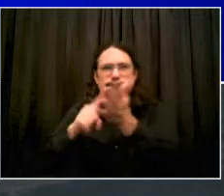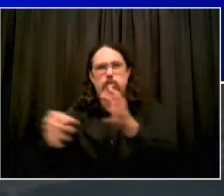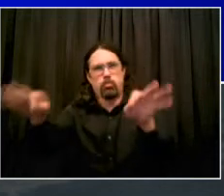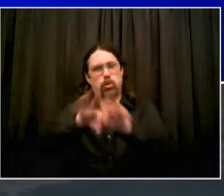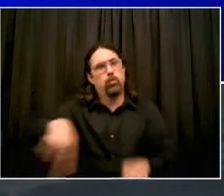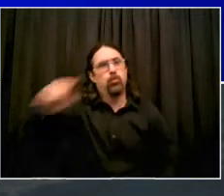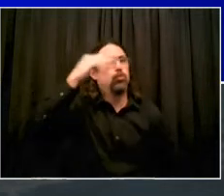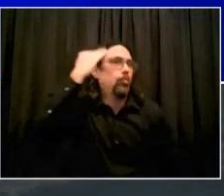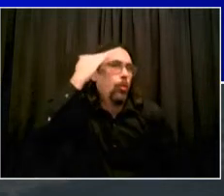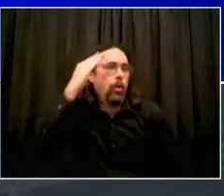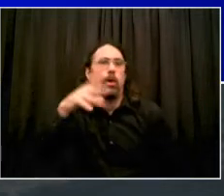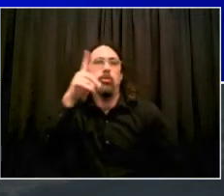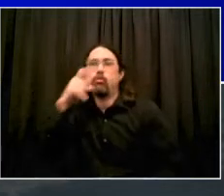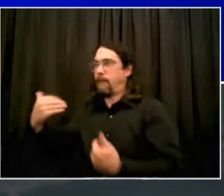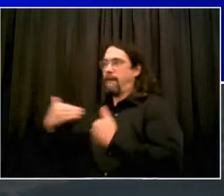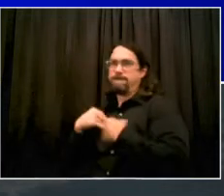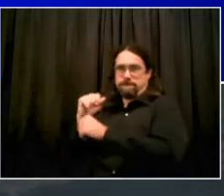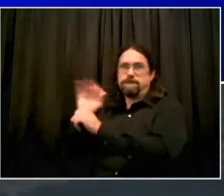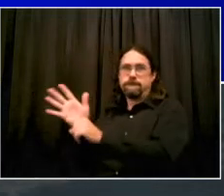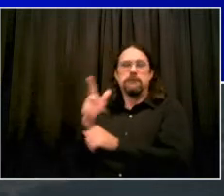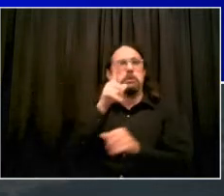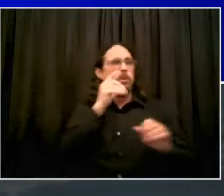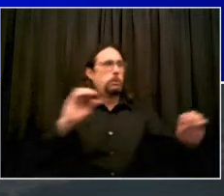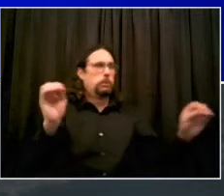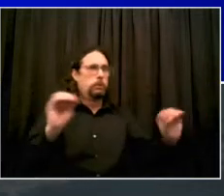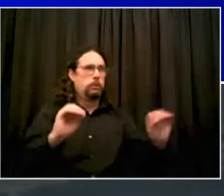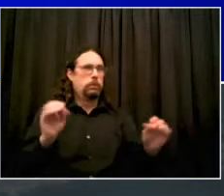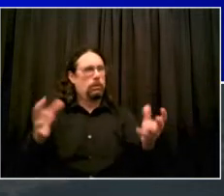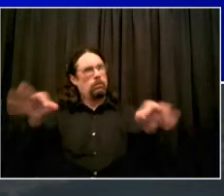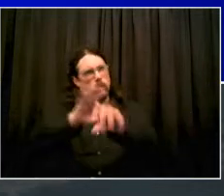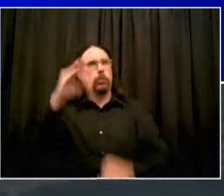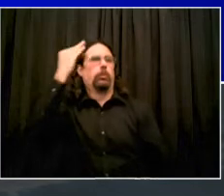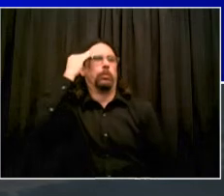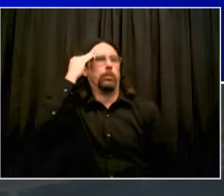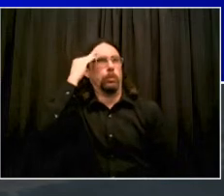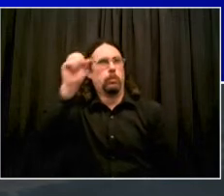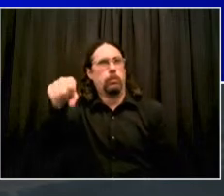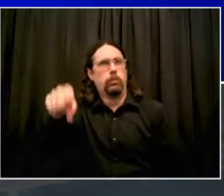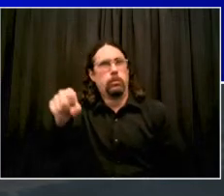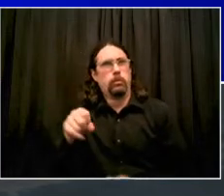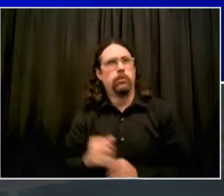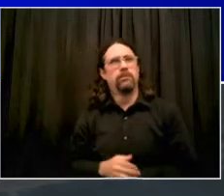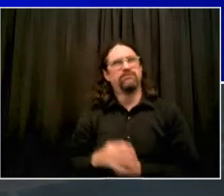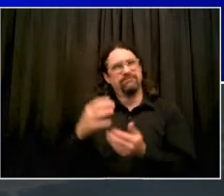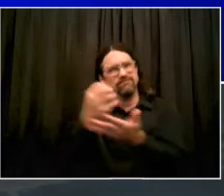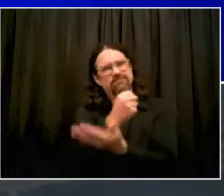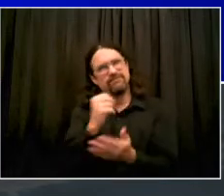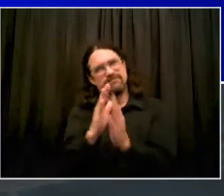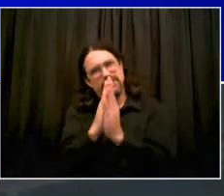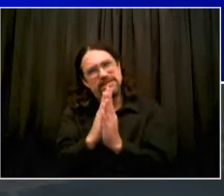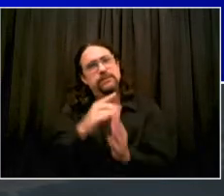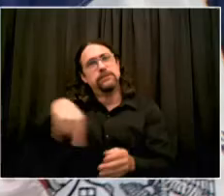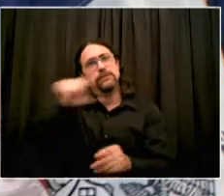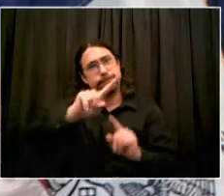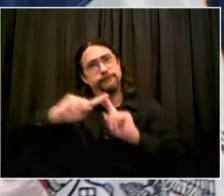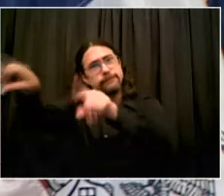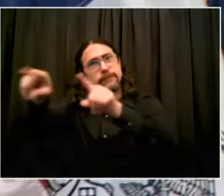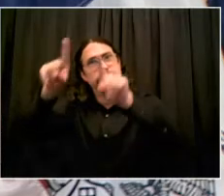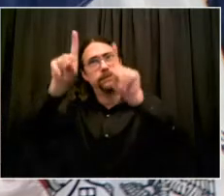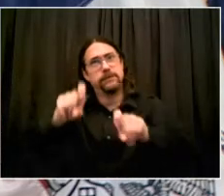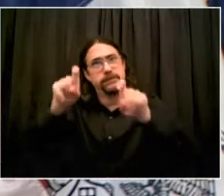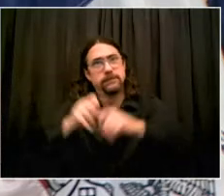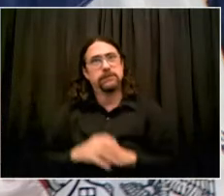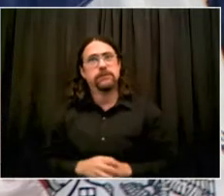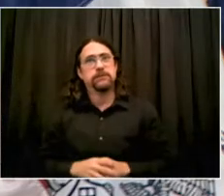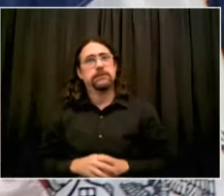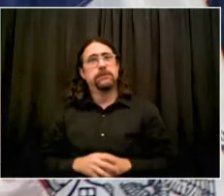getting tested. If you've never been tested, we need you to go get tested. If you have not been tested for a while, we need you to go get tested. We need a clear picture of what's